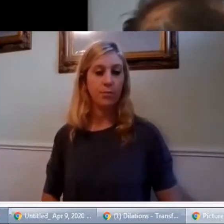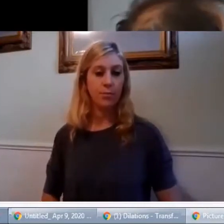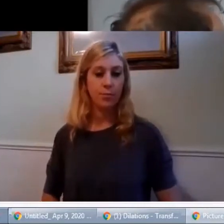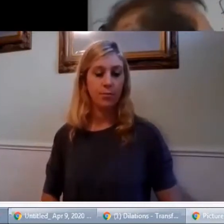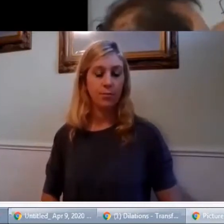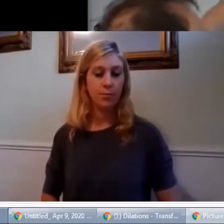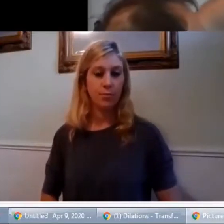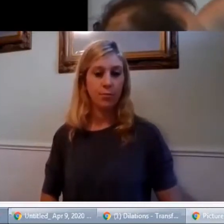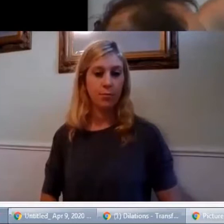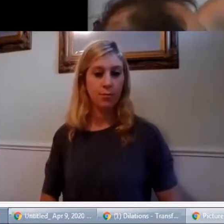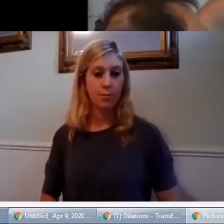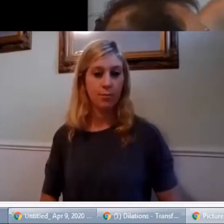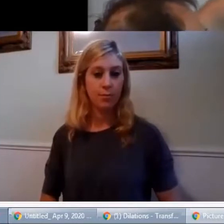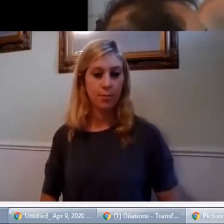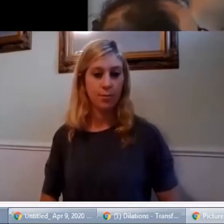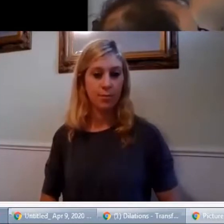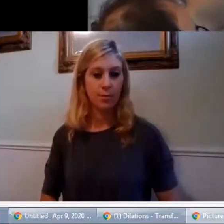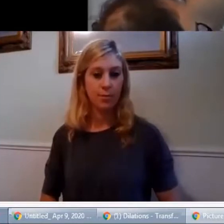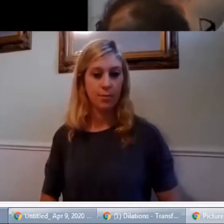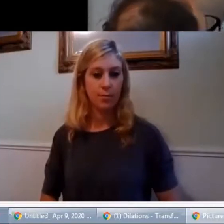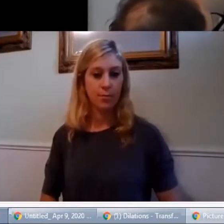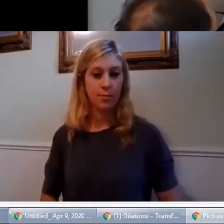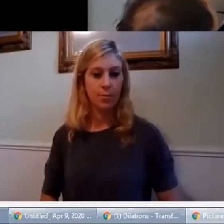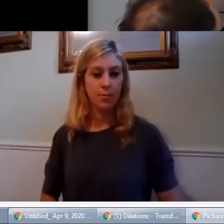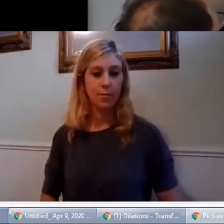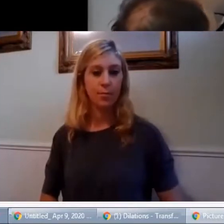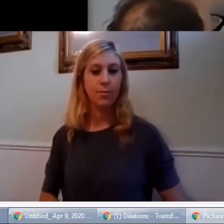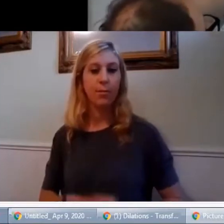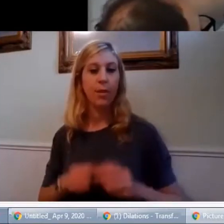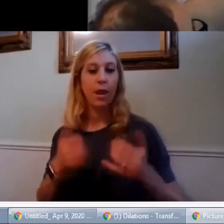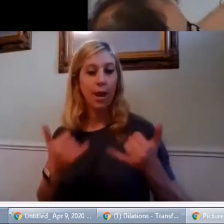So now I have my pre-image and my image here.